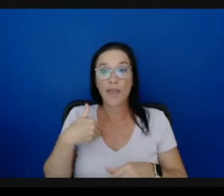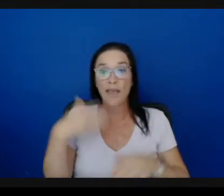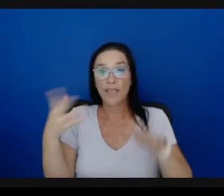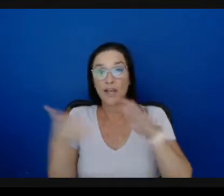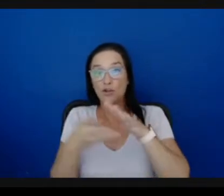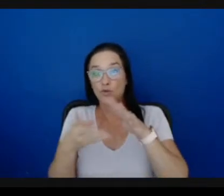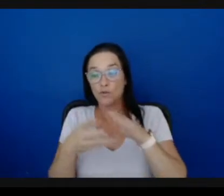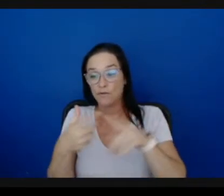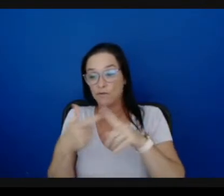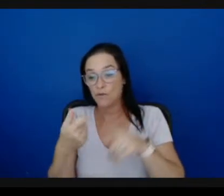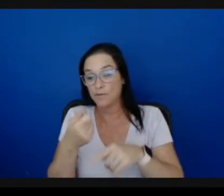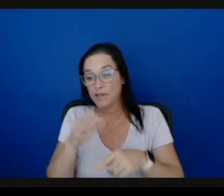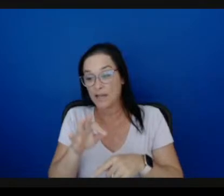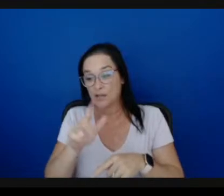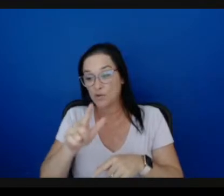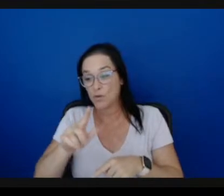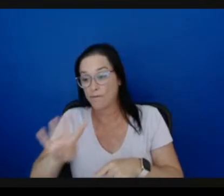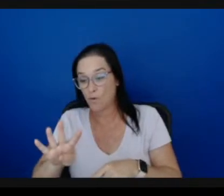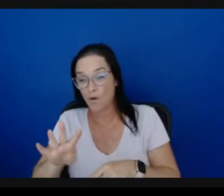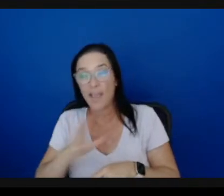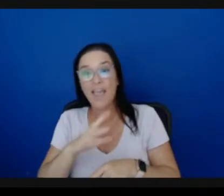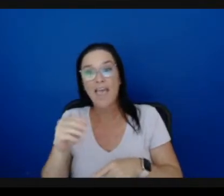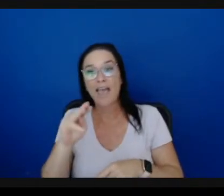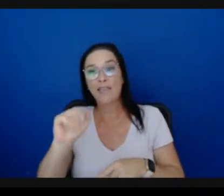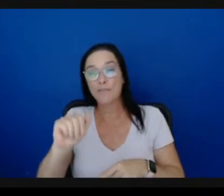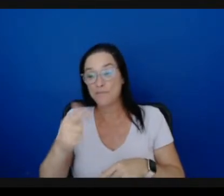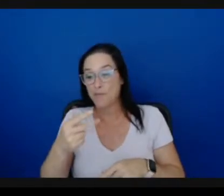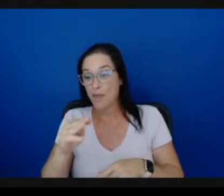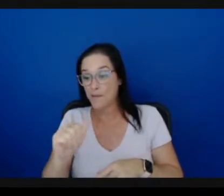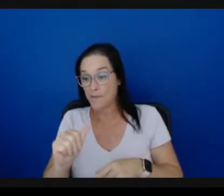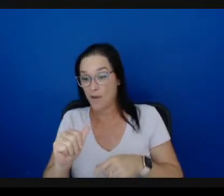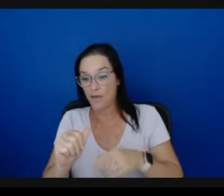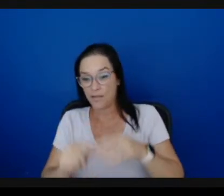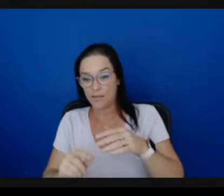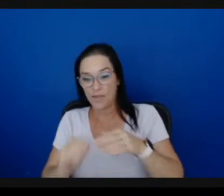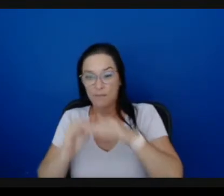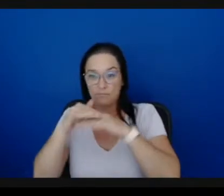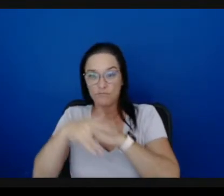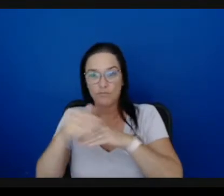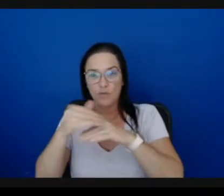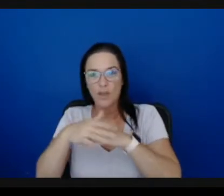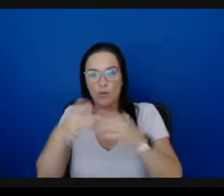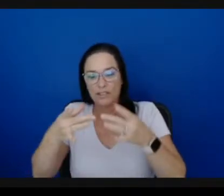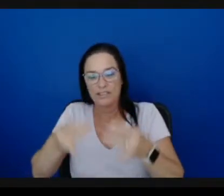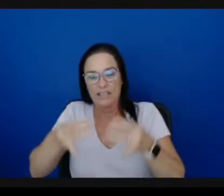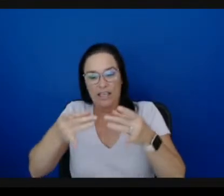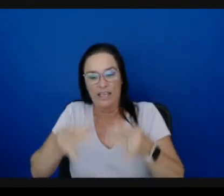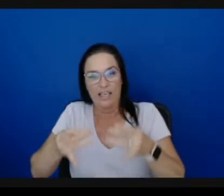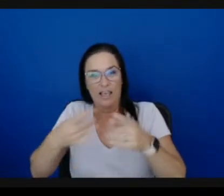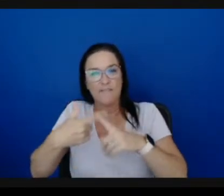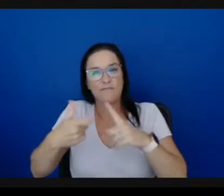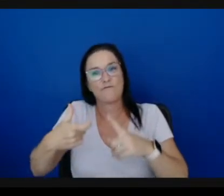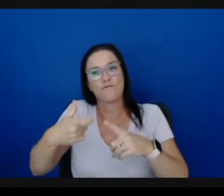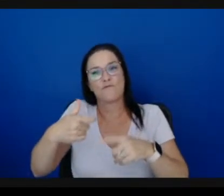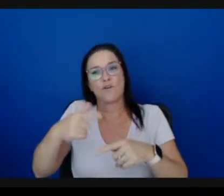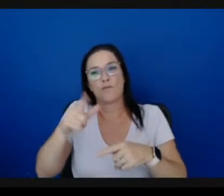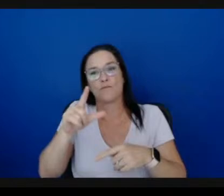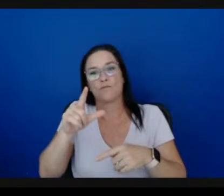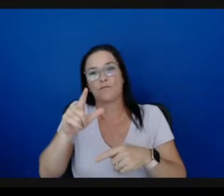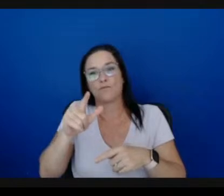1924, and the magma that came out was also the old sticky magma from 24 that had been stored in